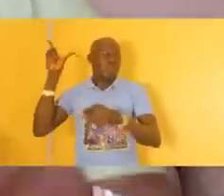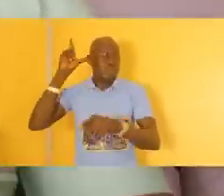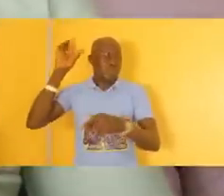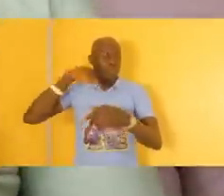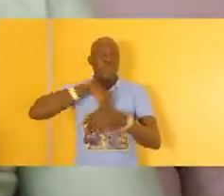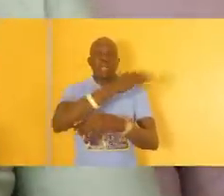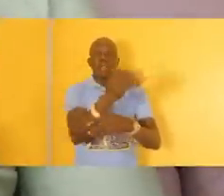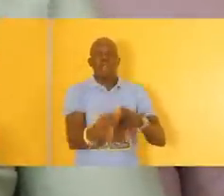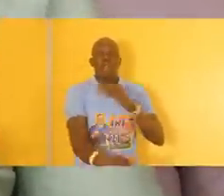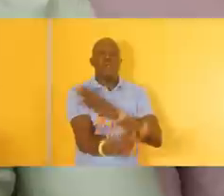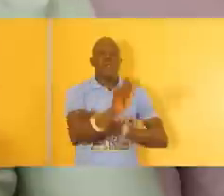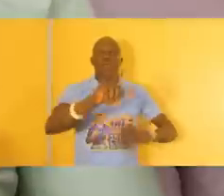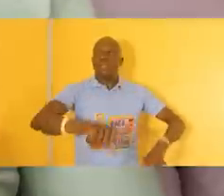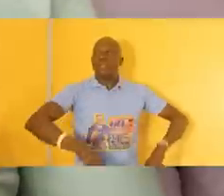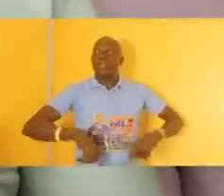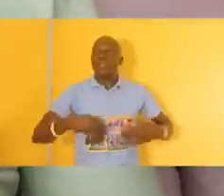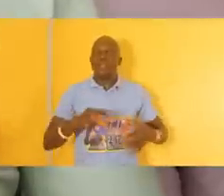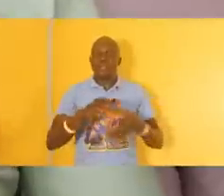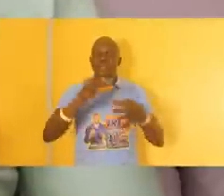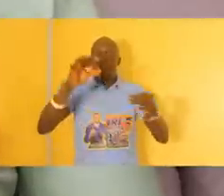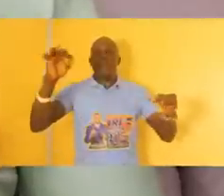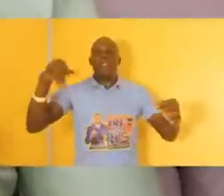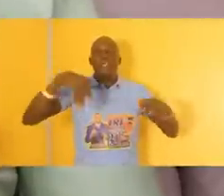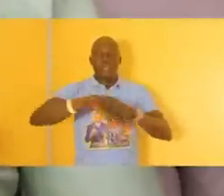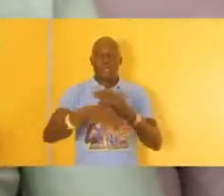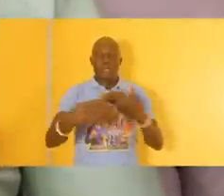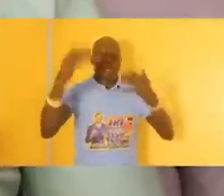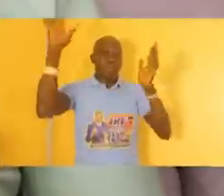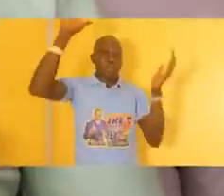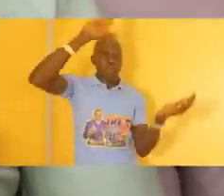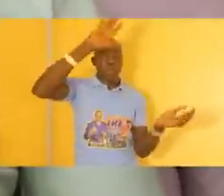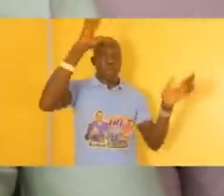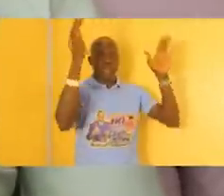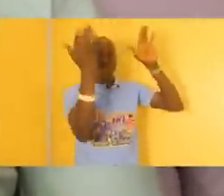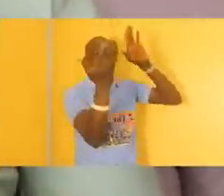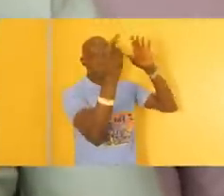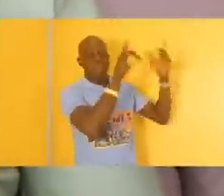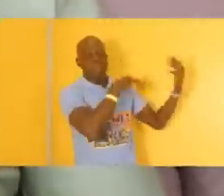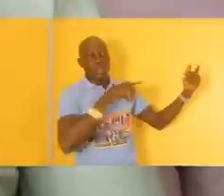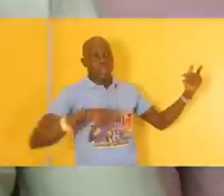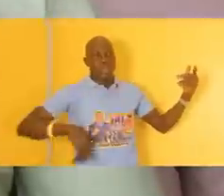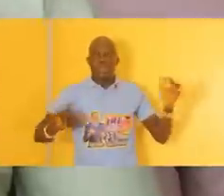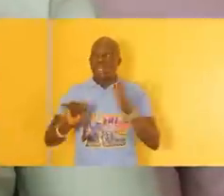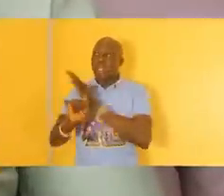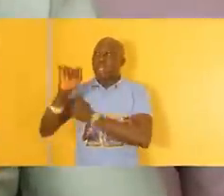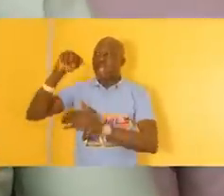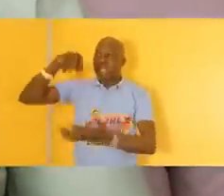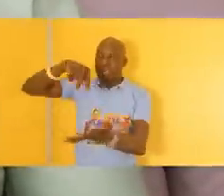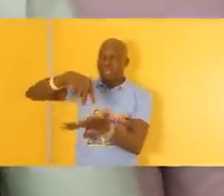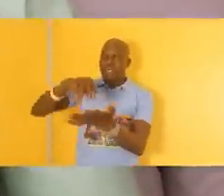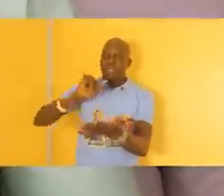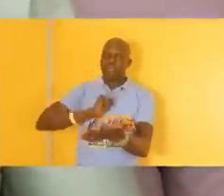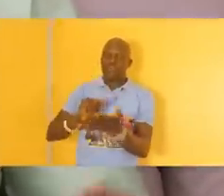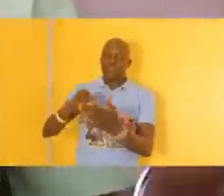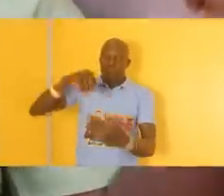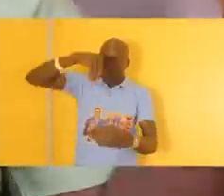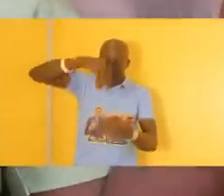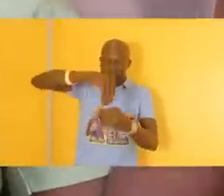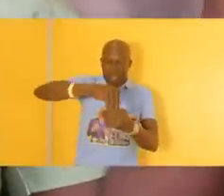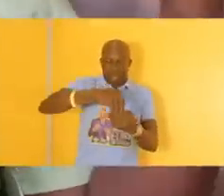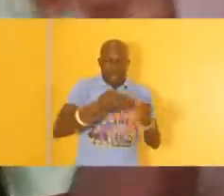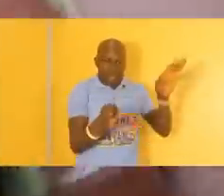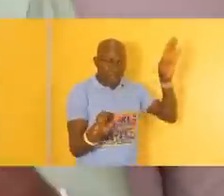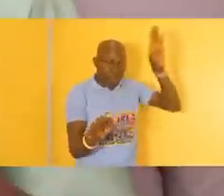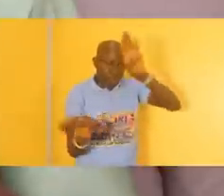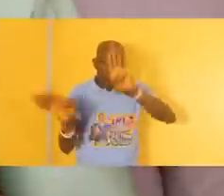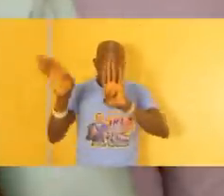see it. I will deliver them. Ego me, sir. Listen to me, sir. I saw ye. This person. O has got 5 good years. He